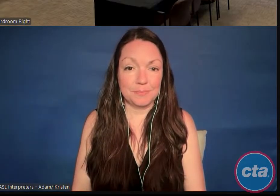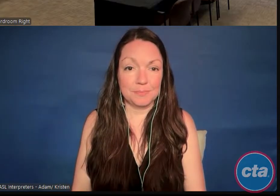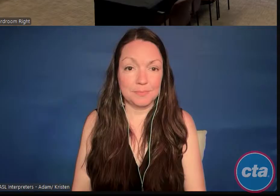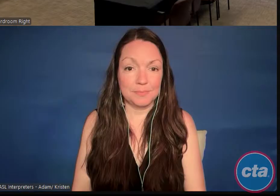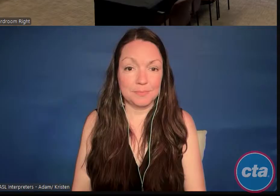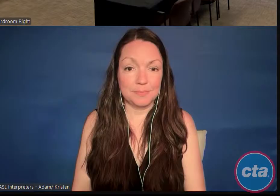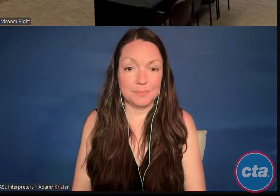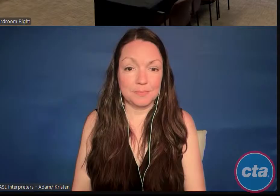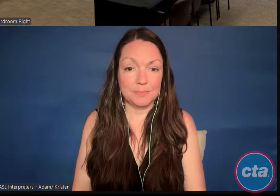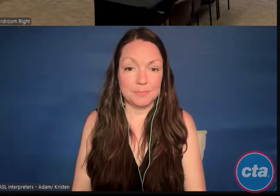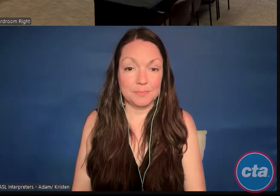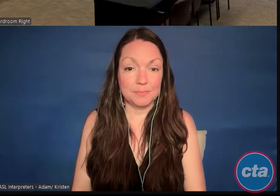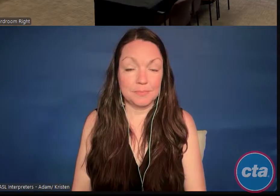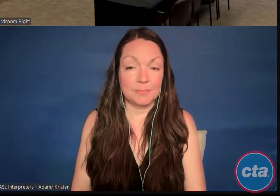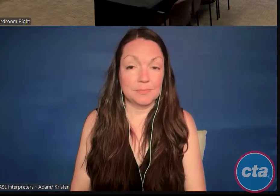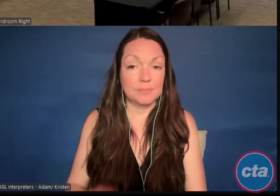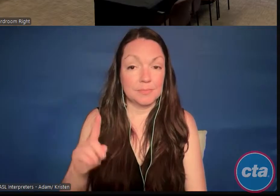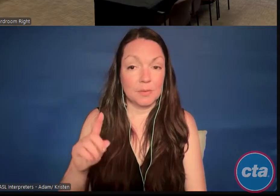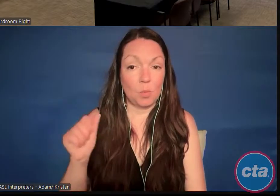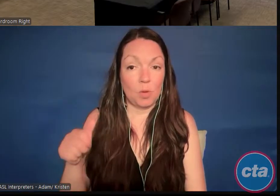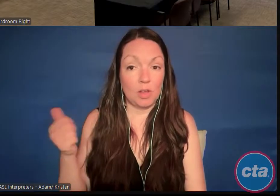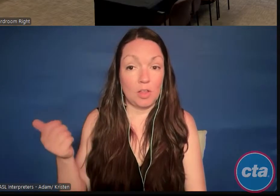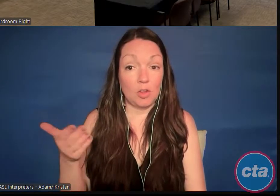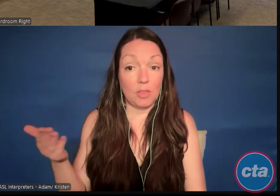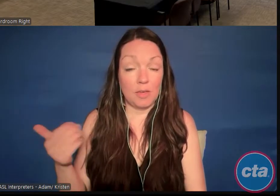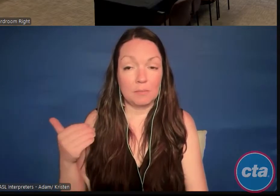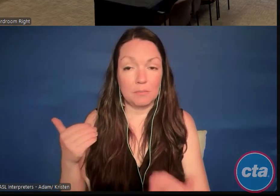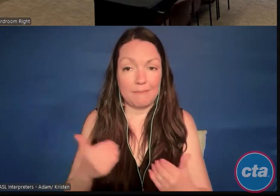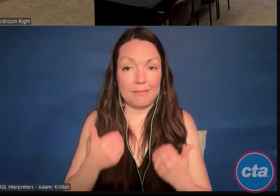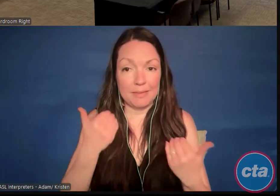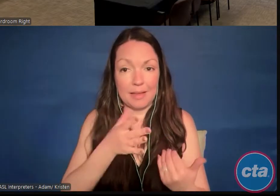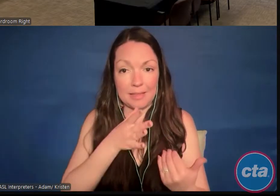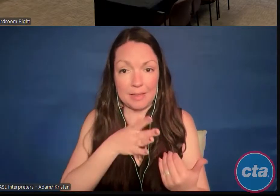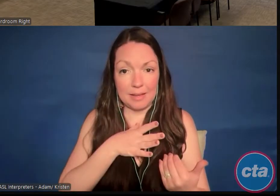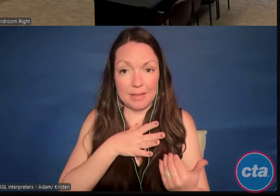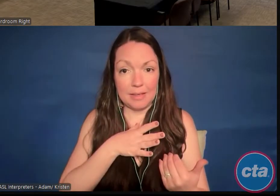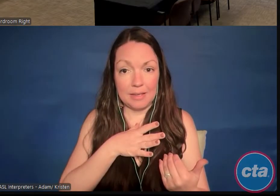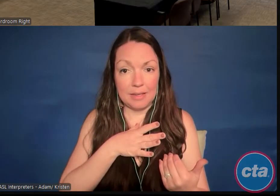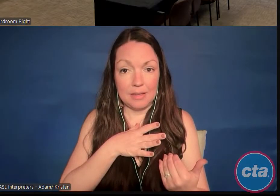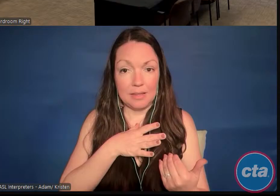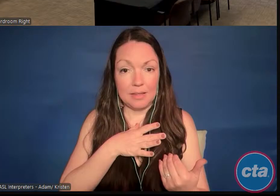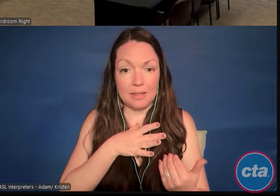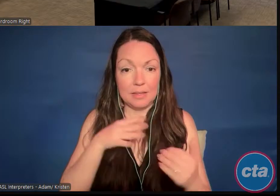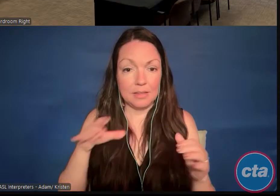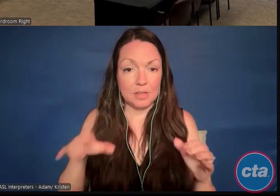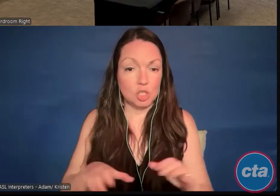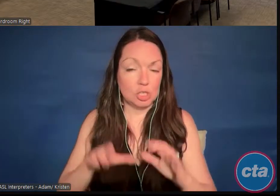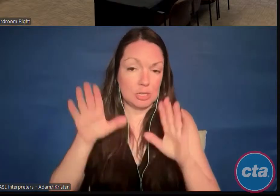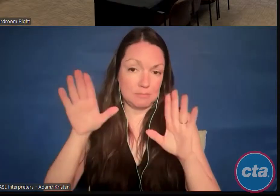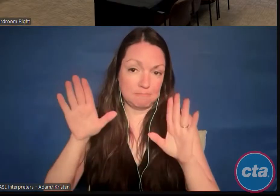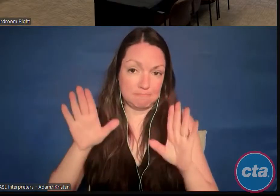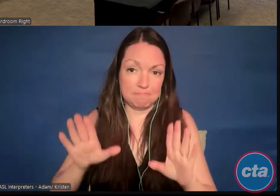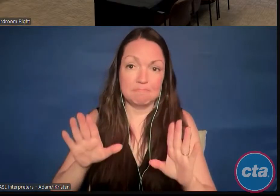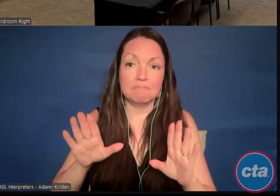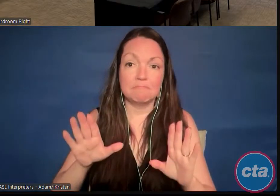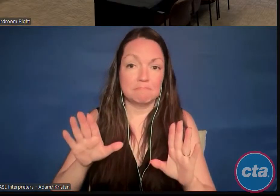One other thing that I wanted to mention is that there is a young lady who did a really